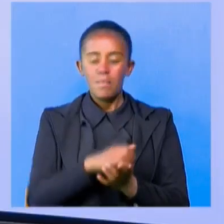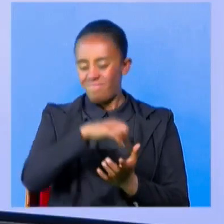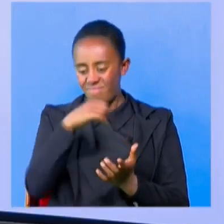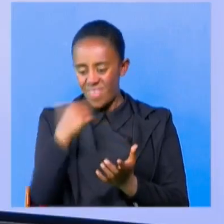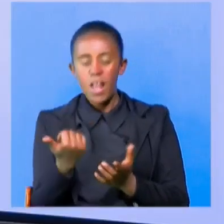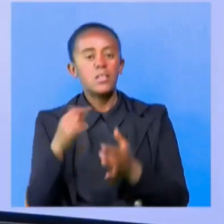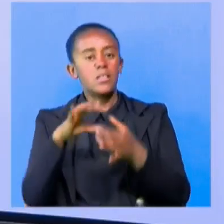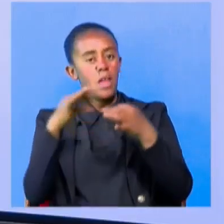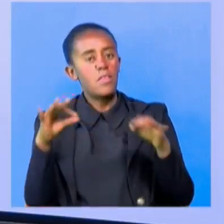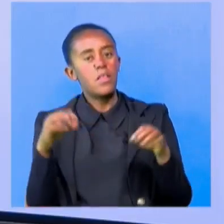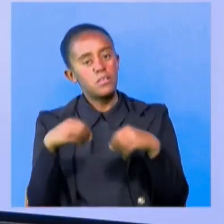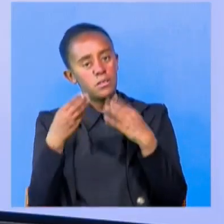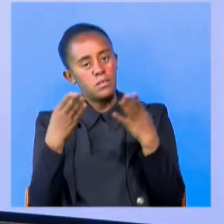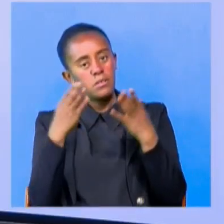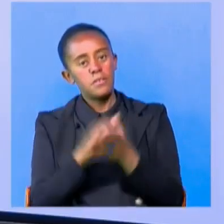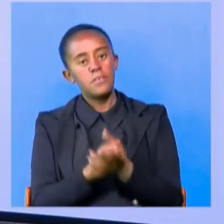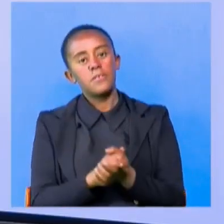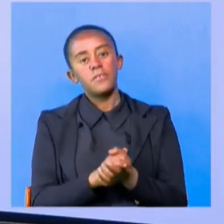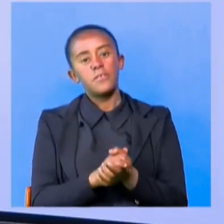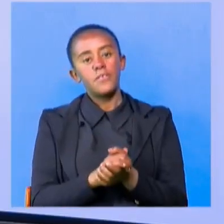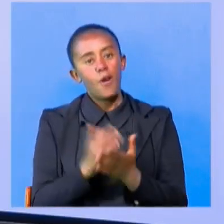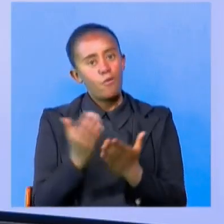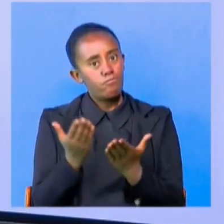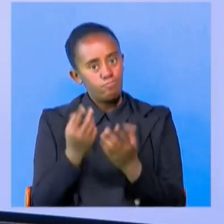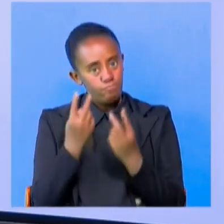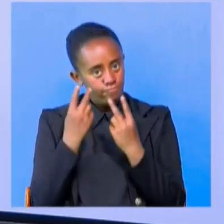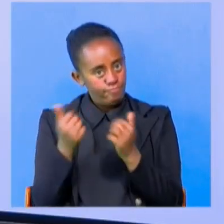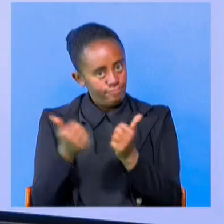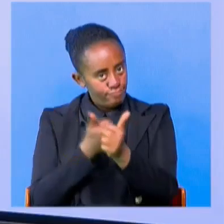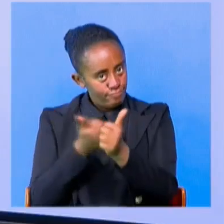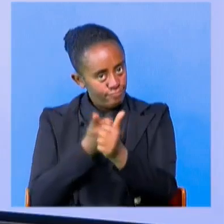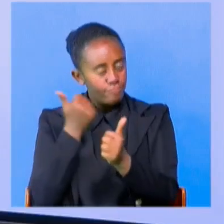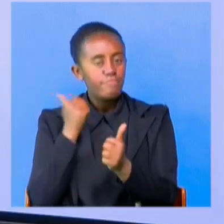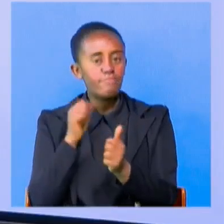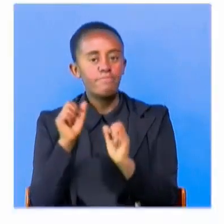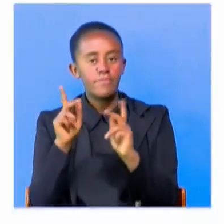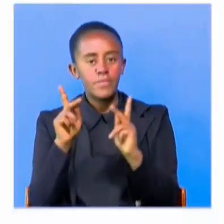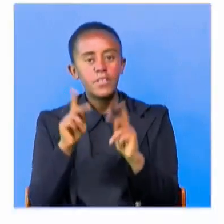another sentence. Come on. Good.